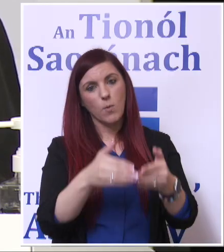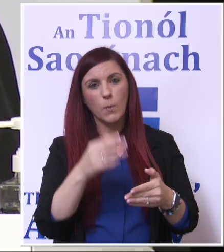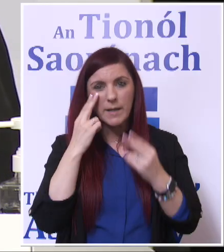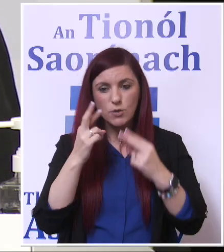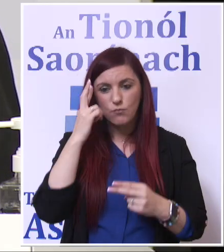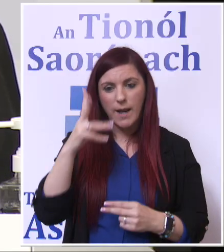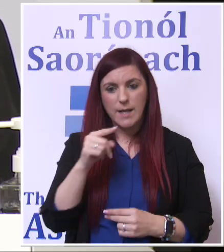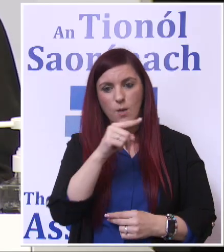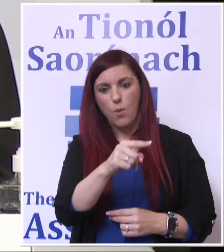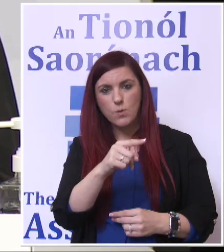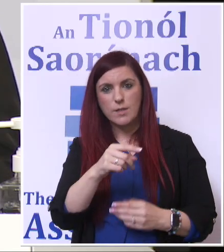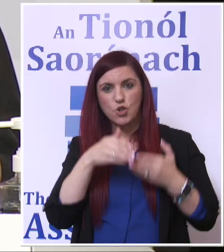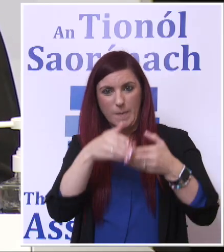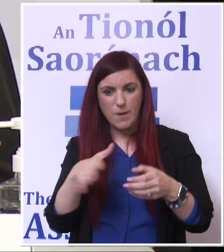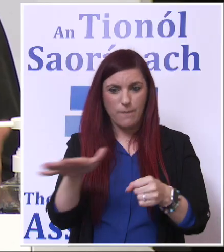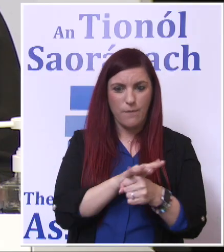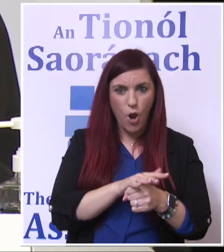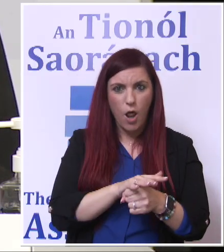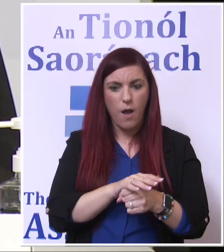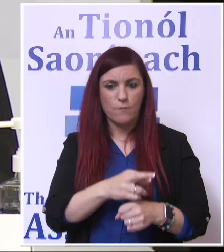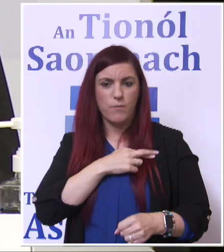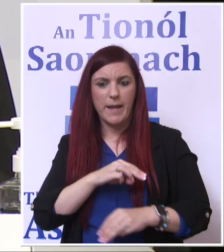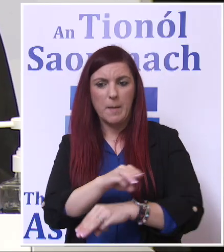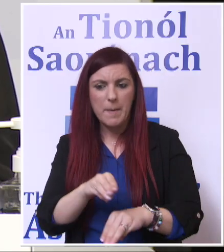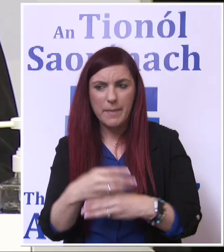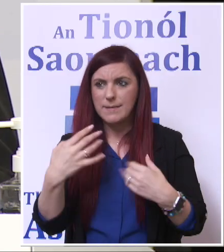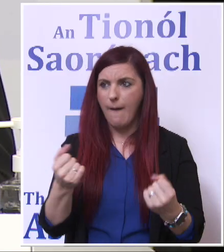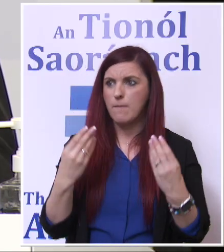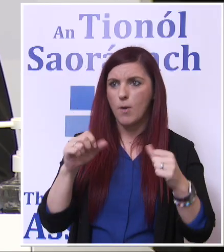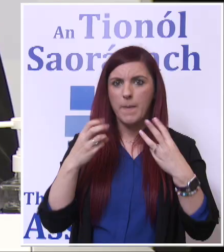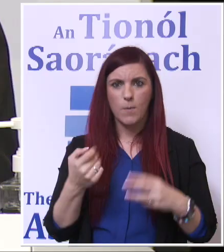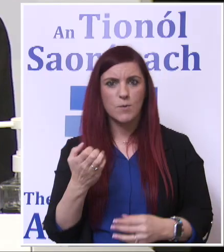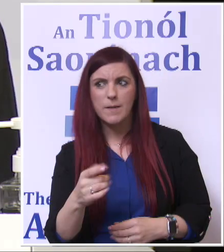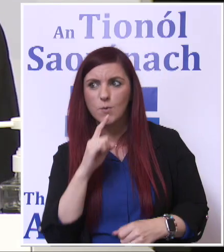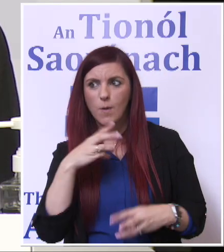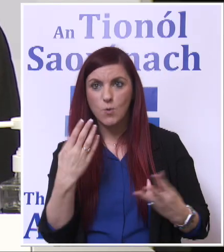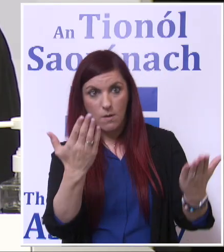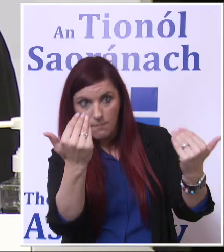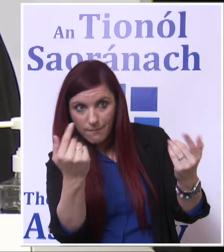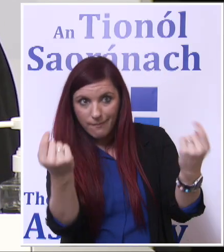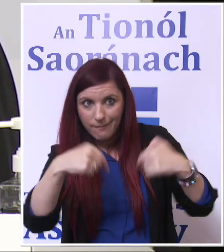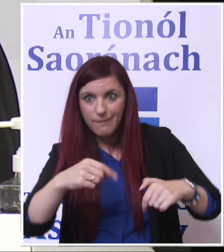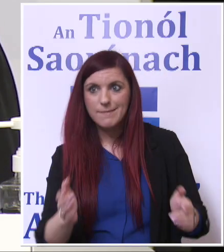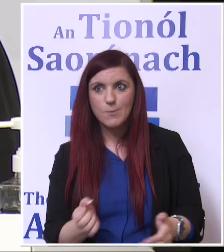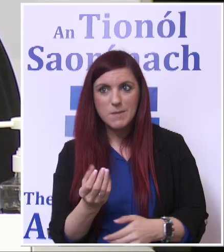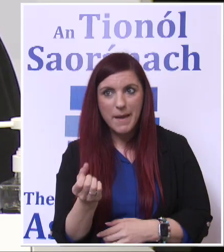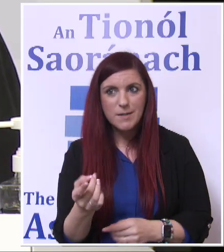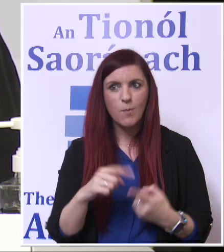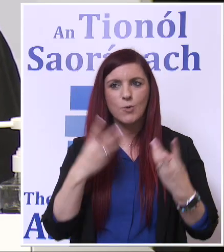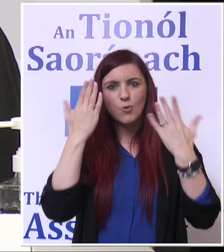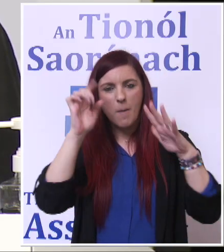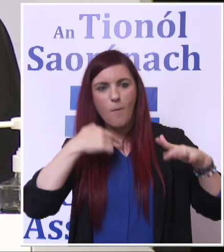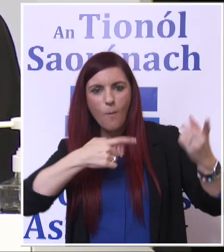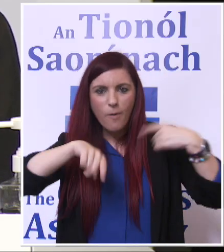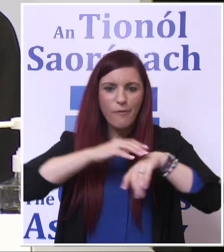ships are full of real people, and these people have lots of money that they want to spend, and we want to encourage them to spend it, and we want to show them how friendly we